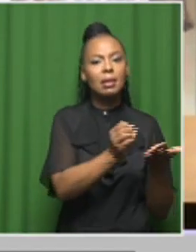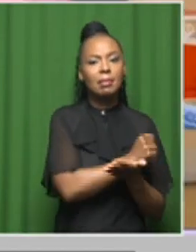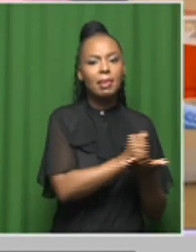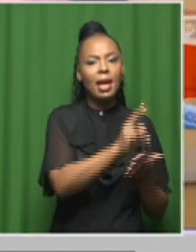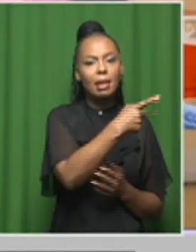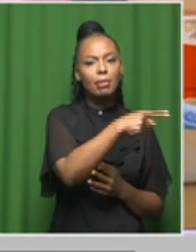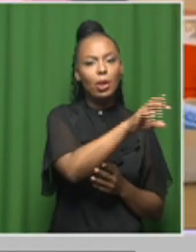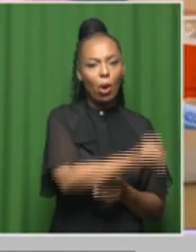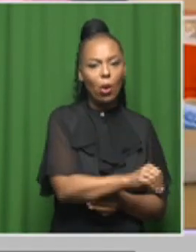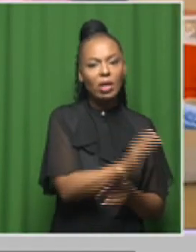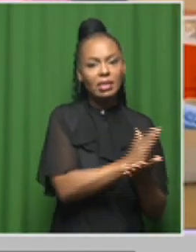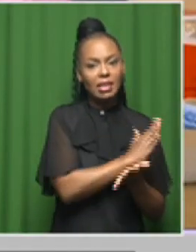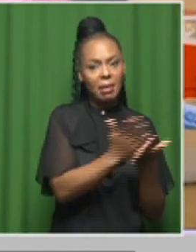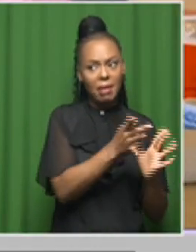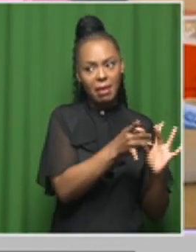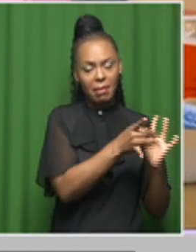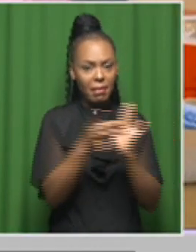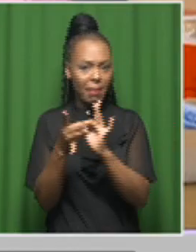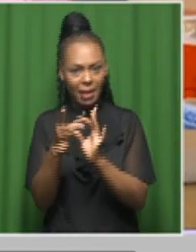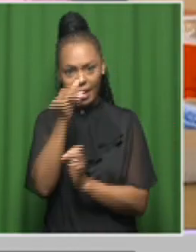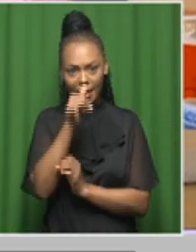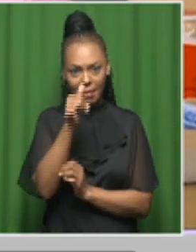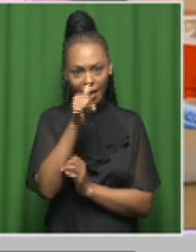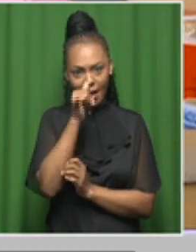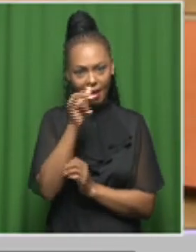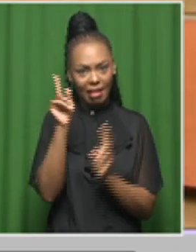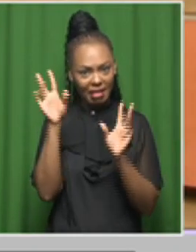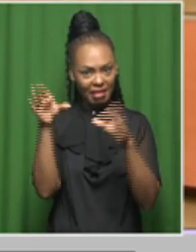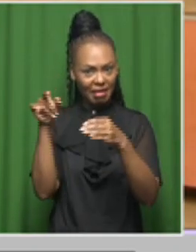to terrorism and criminal activities?